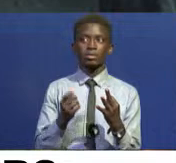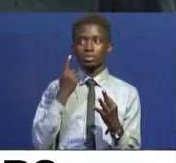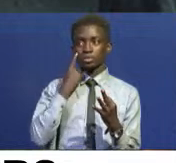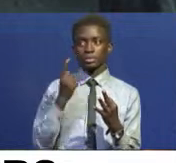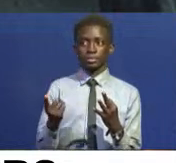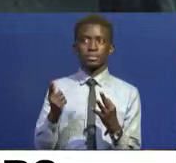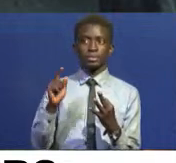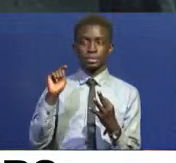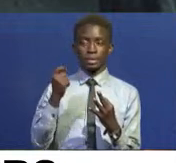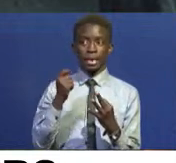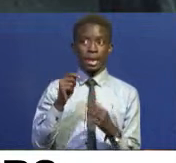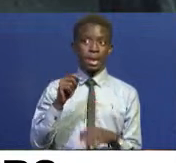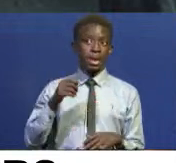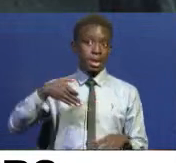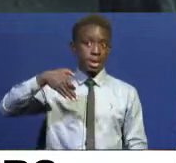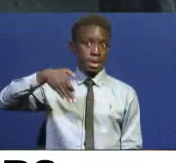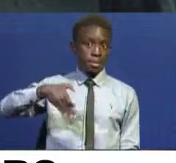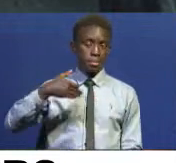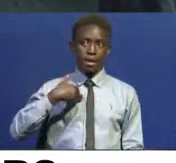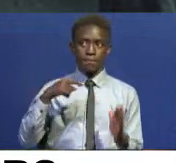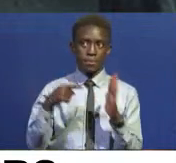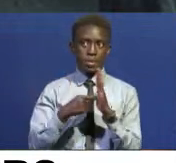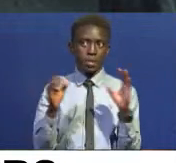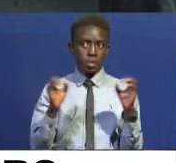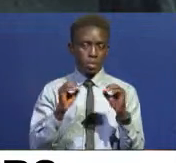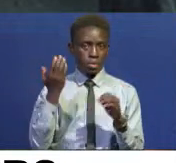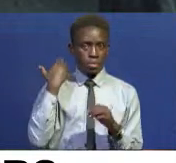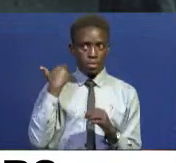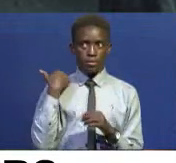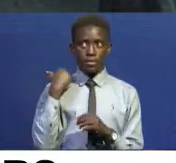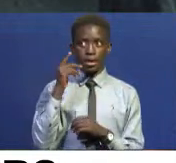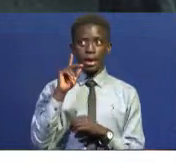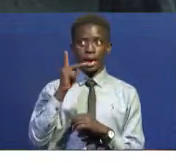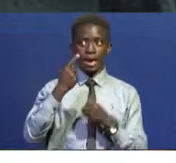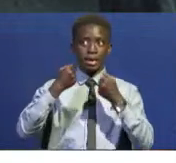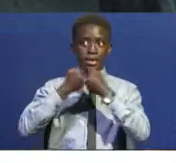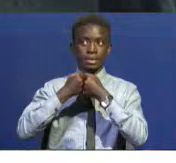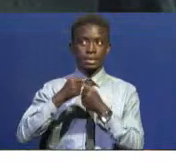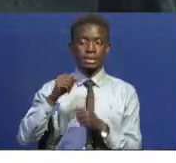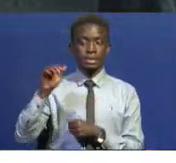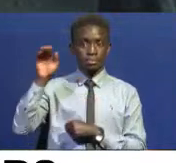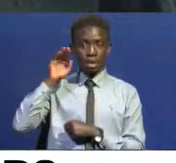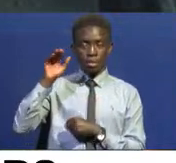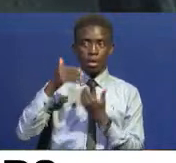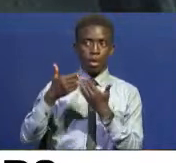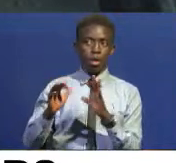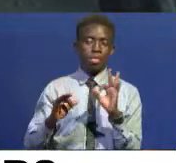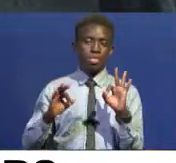group with no point, and they did lose their match against Zimbabwe by 3-1.